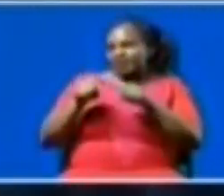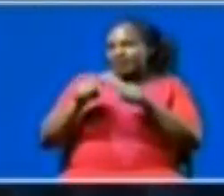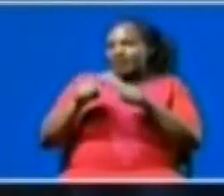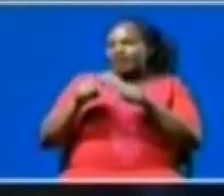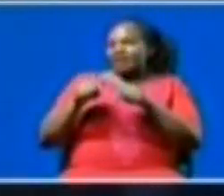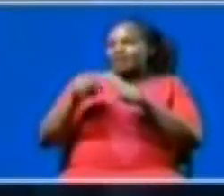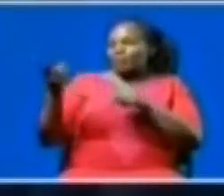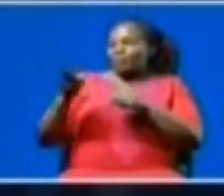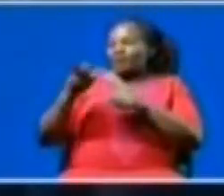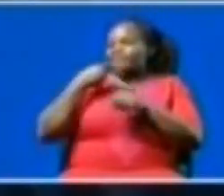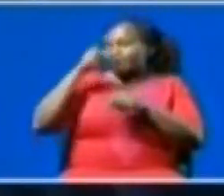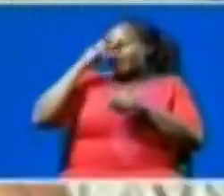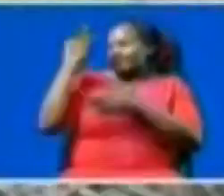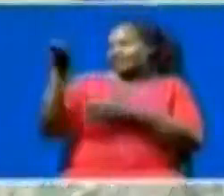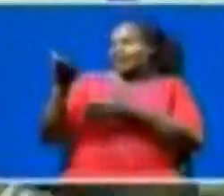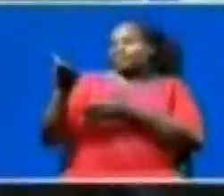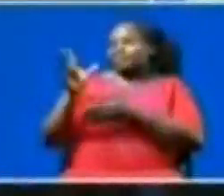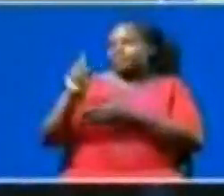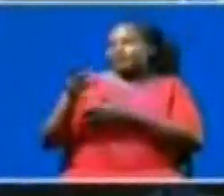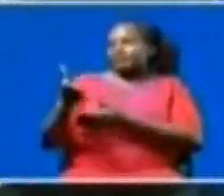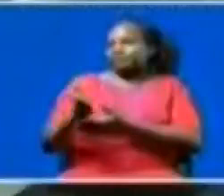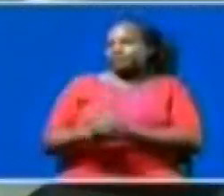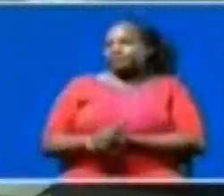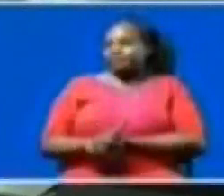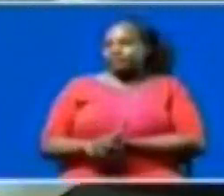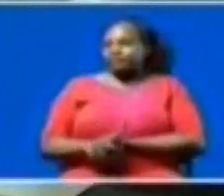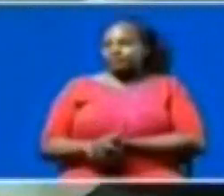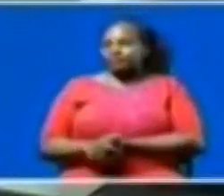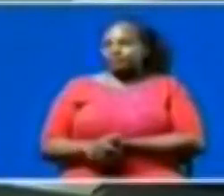the Shaws are an exception.